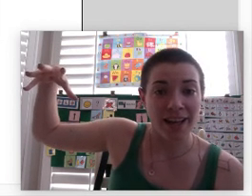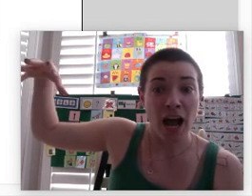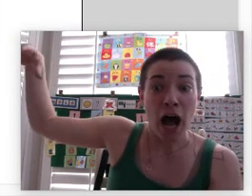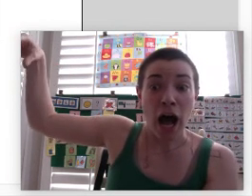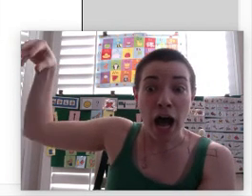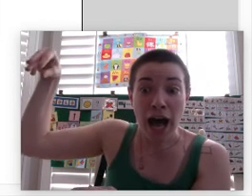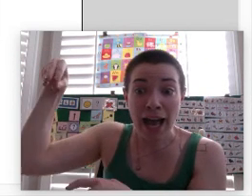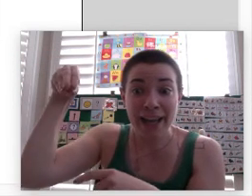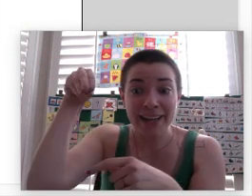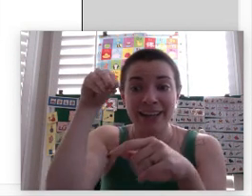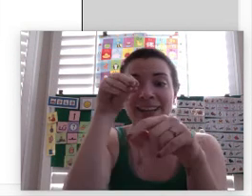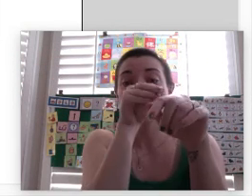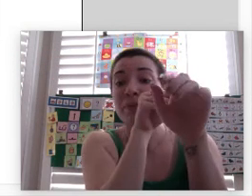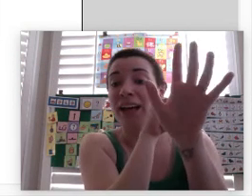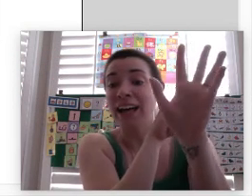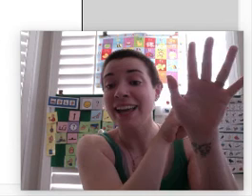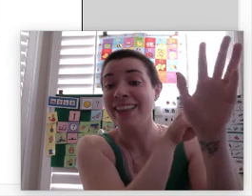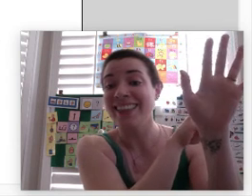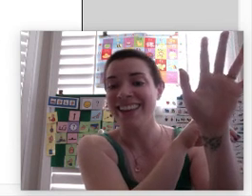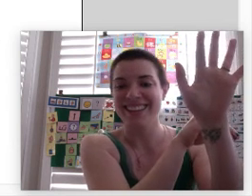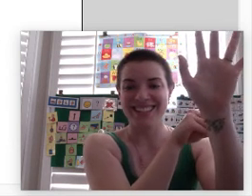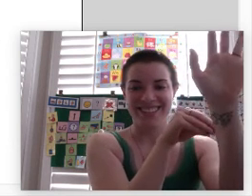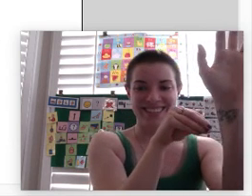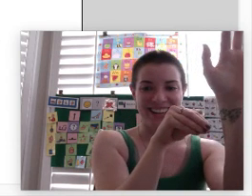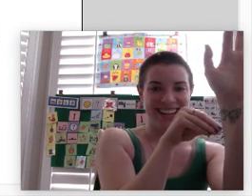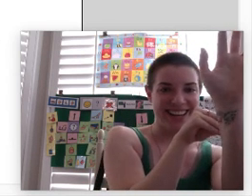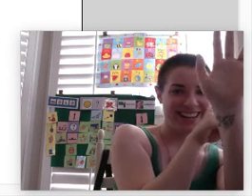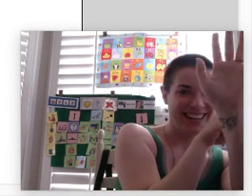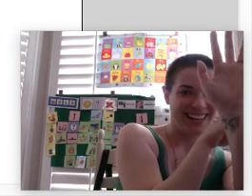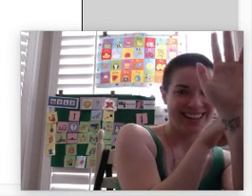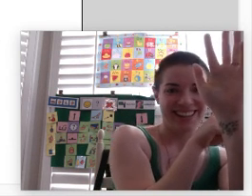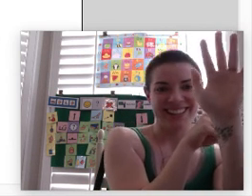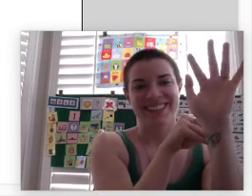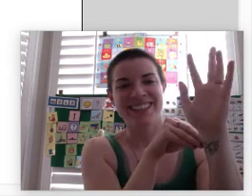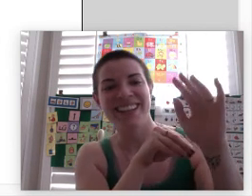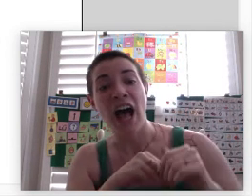Sun, hiding behind the tree.